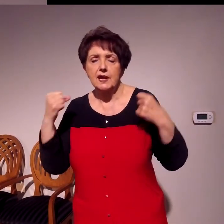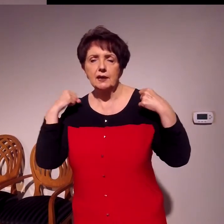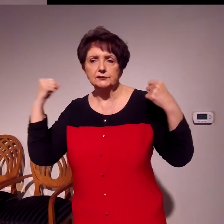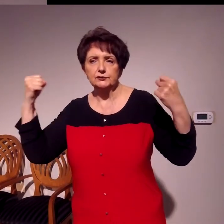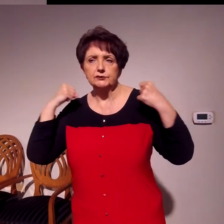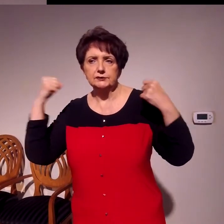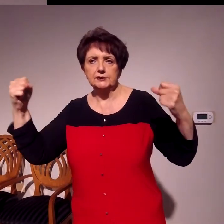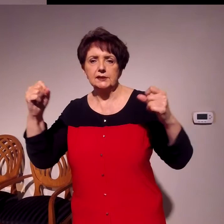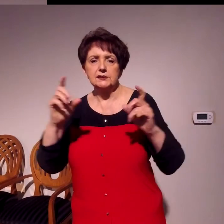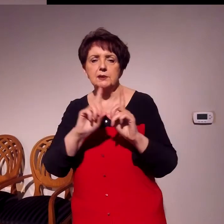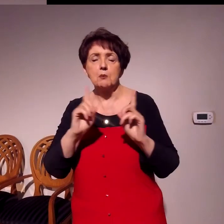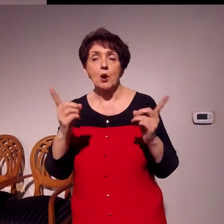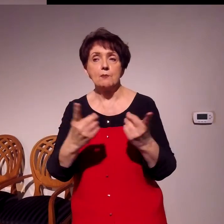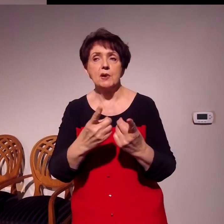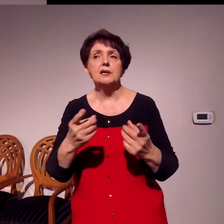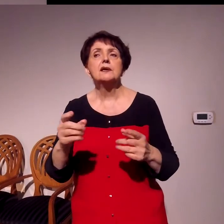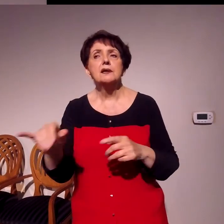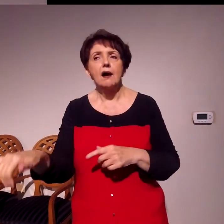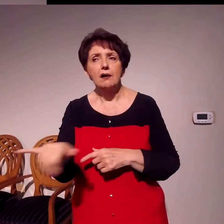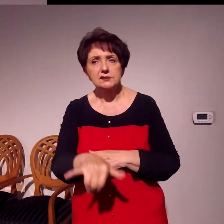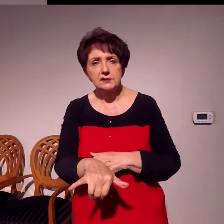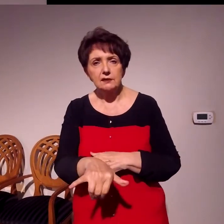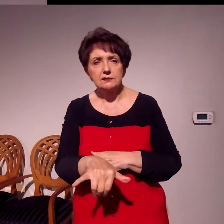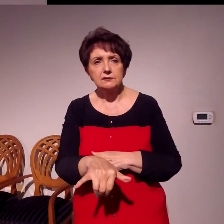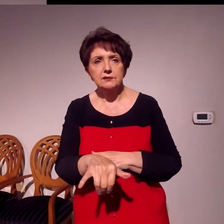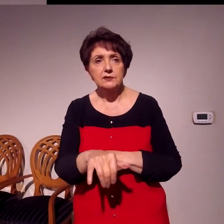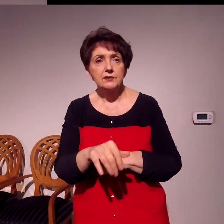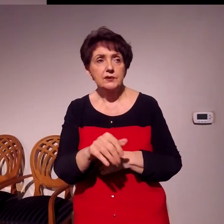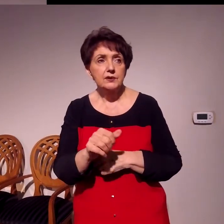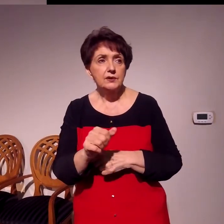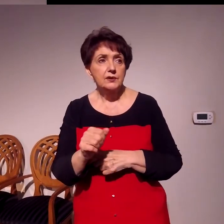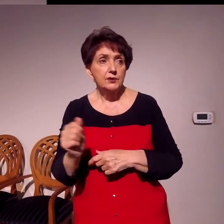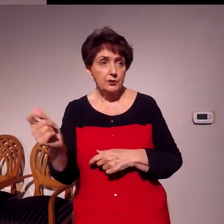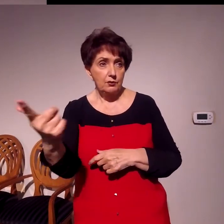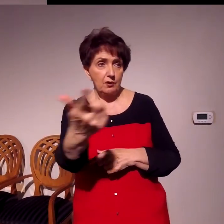department as well. And you all have hope